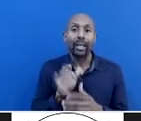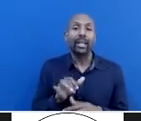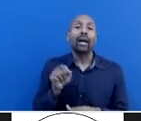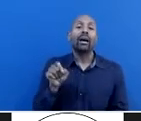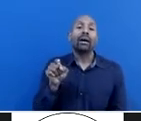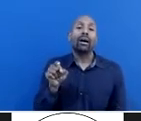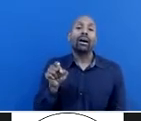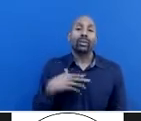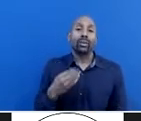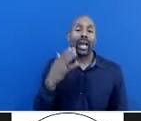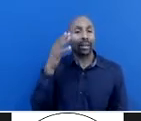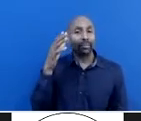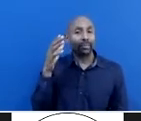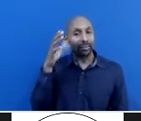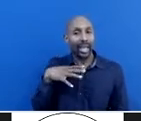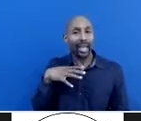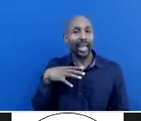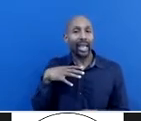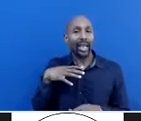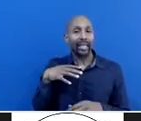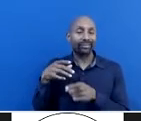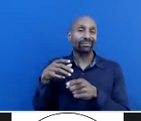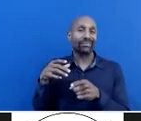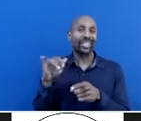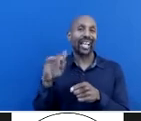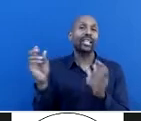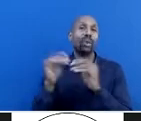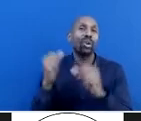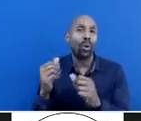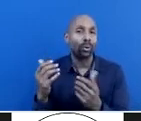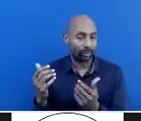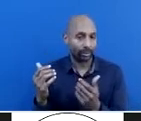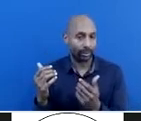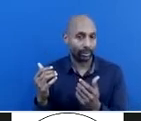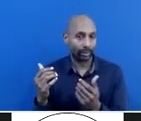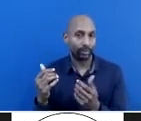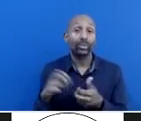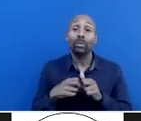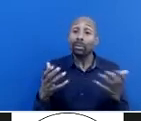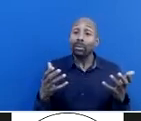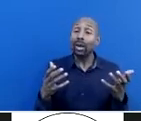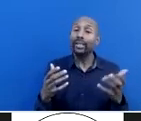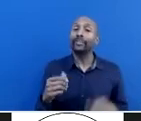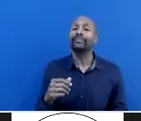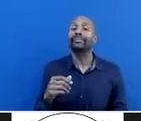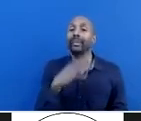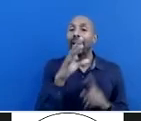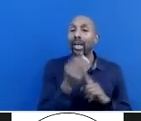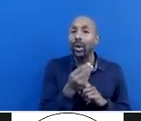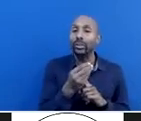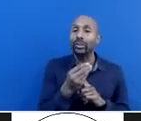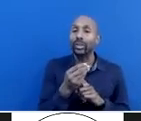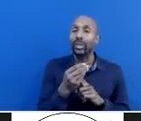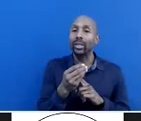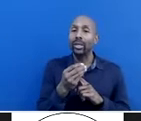of lacking, a sense that poverty, dispossession, the lack of a past, the lack of possessions leaves us as less